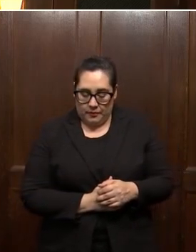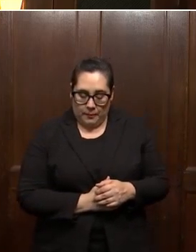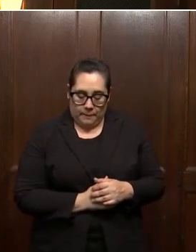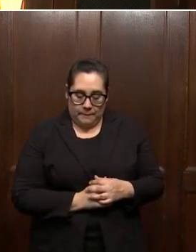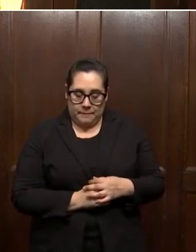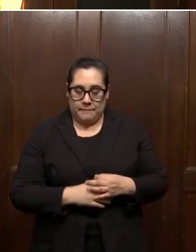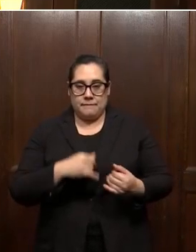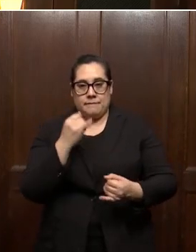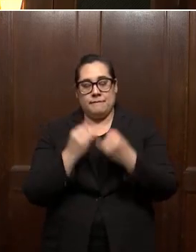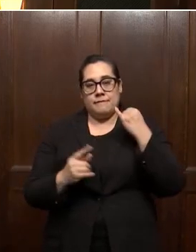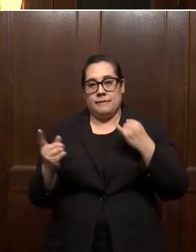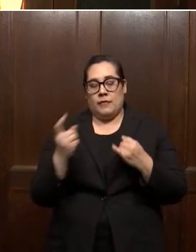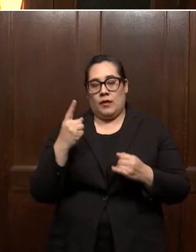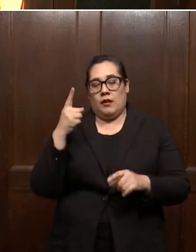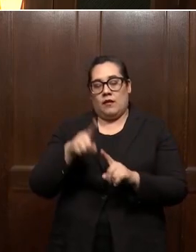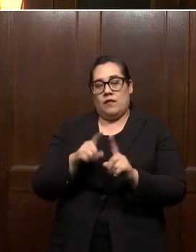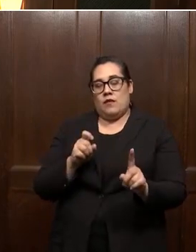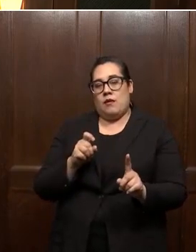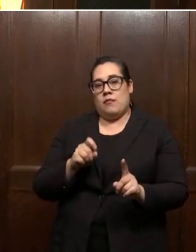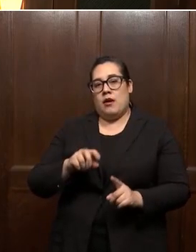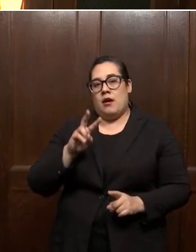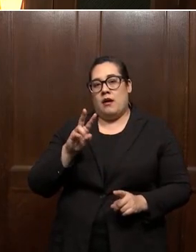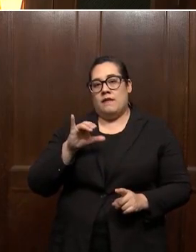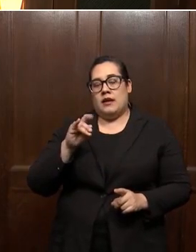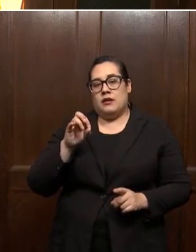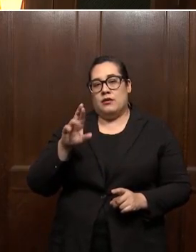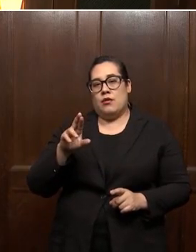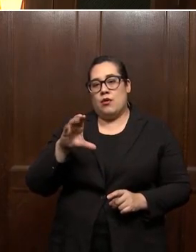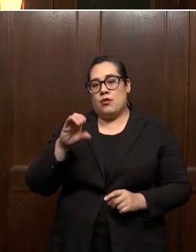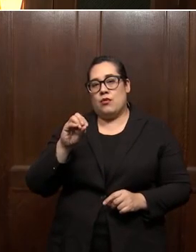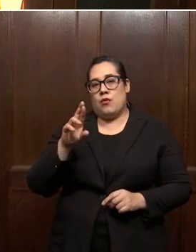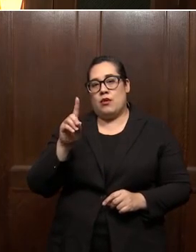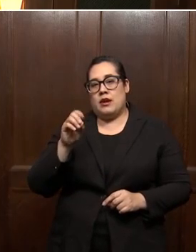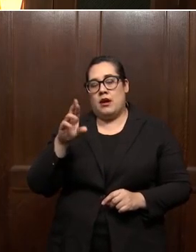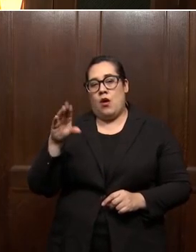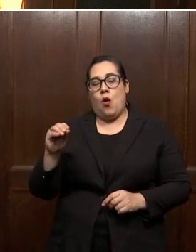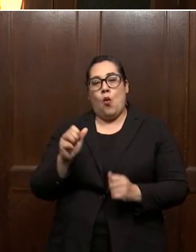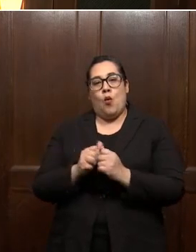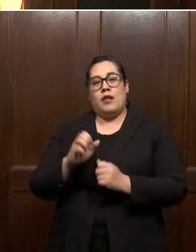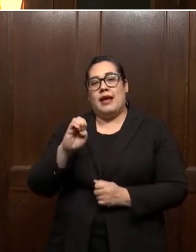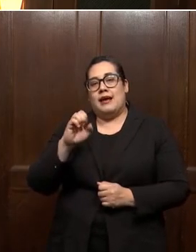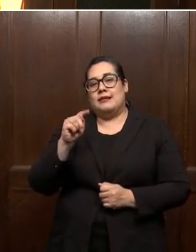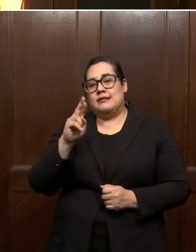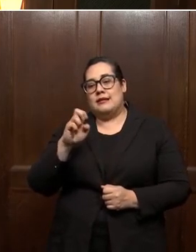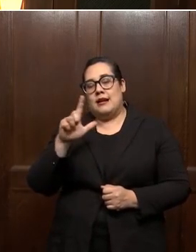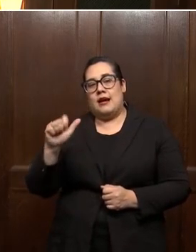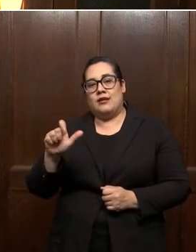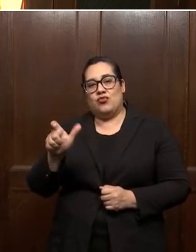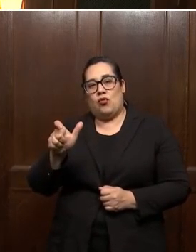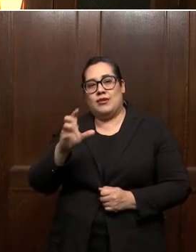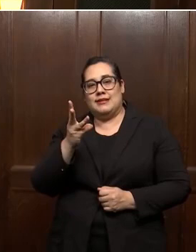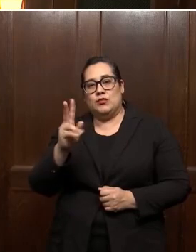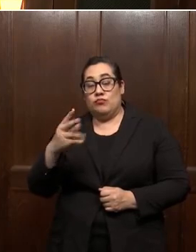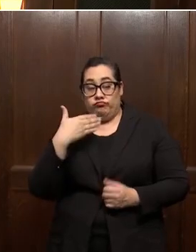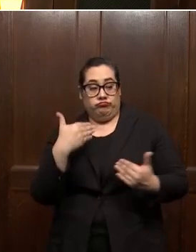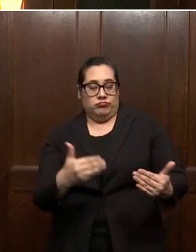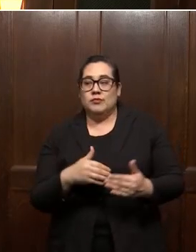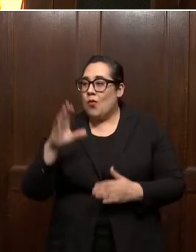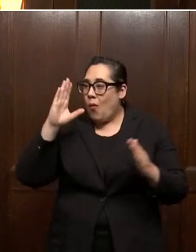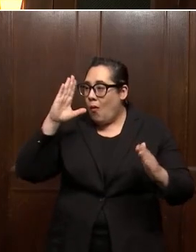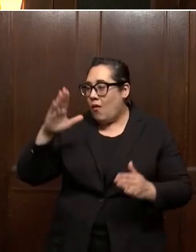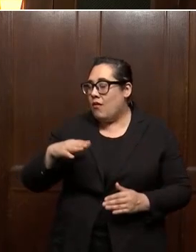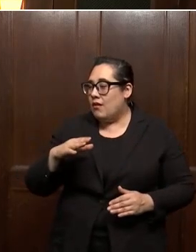Our last question for the night will be from Victor Cordero with Estrella Channel 62. Please go ahead. Hola,